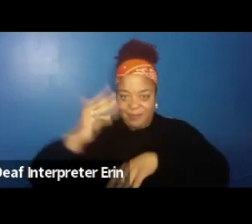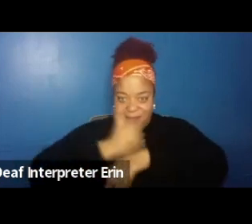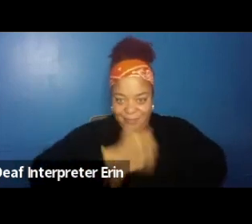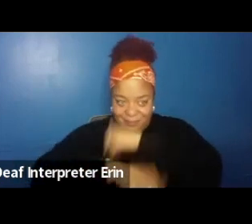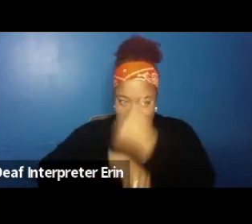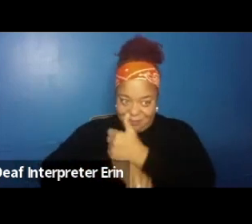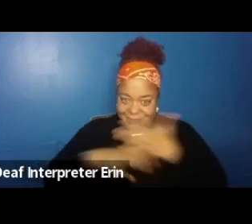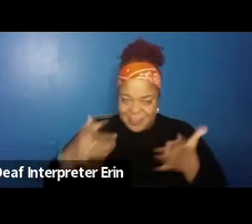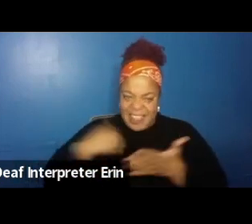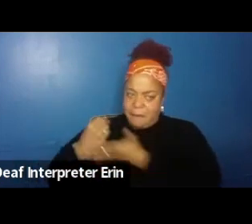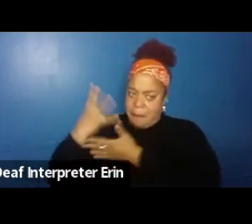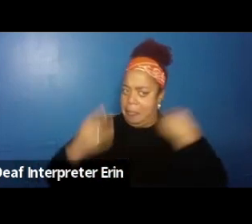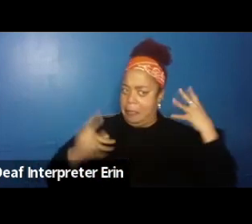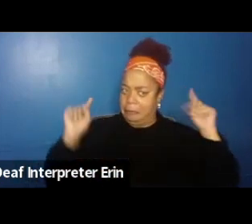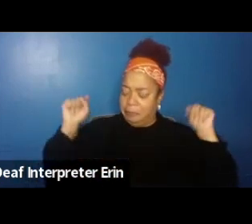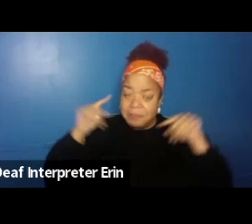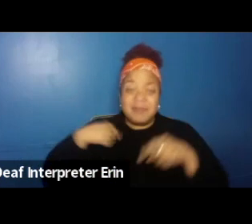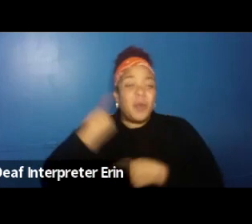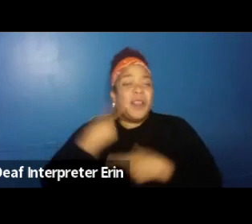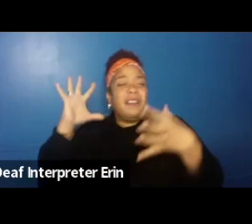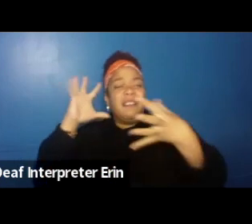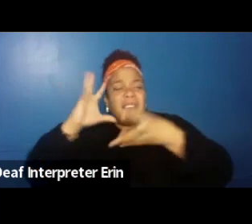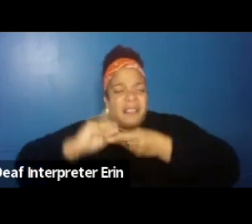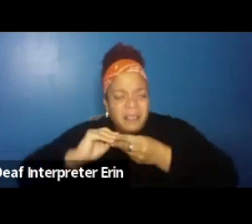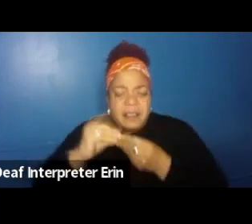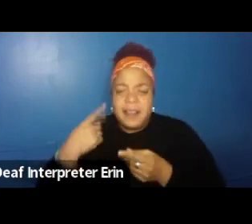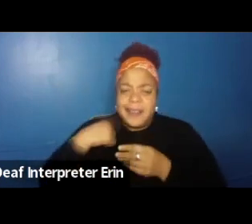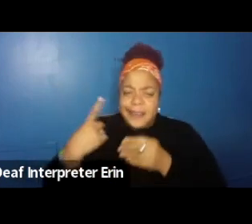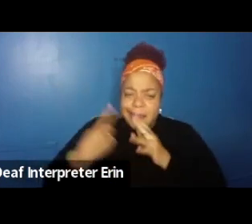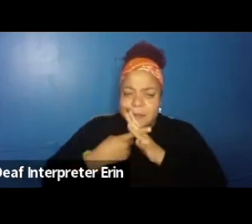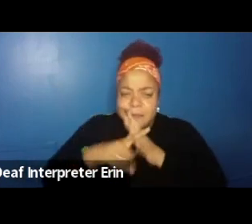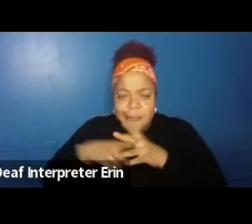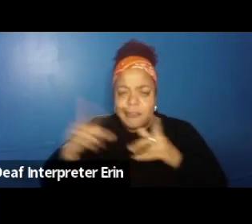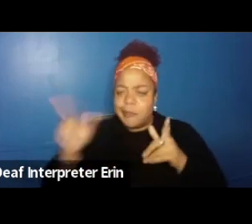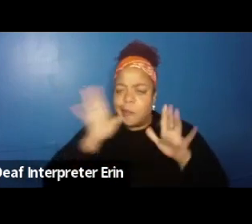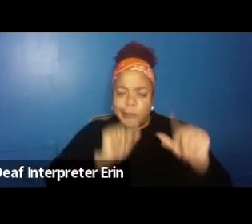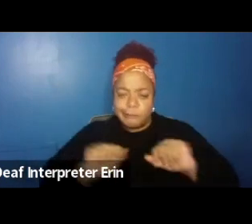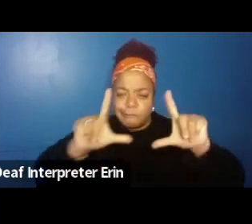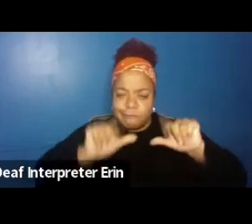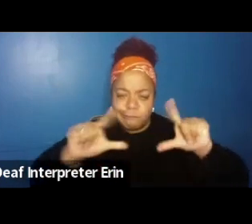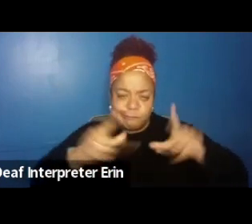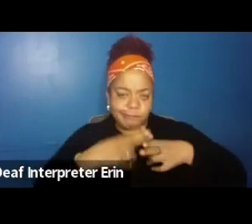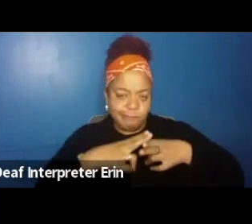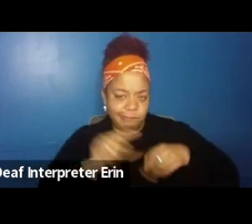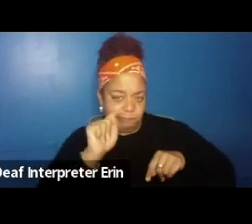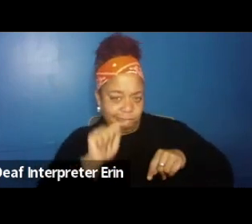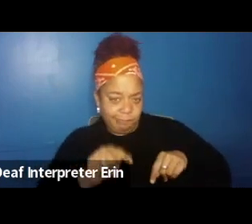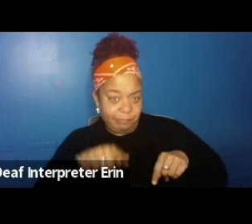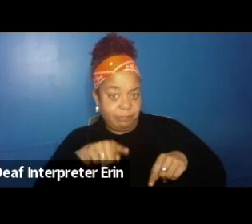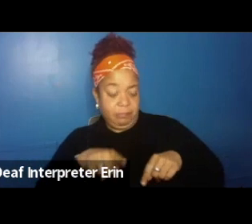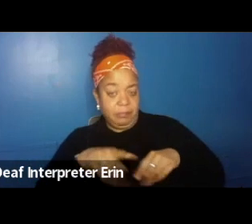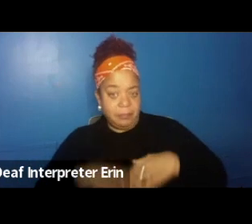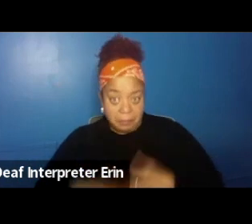been doing. And I'm going to just start with a few brief opening slides so we can go ahead and get started.